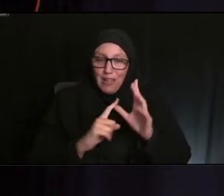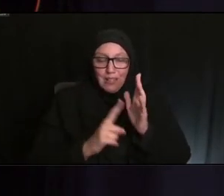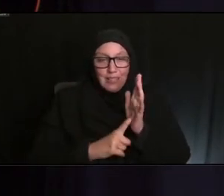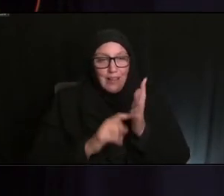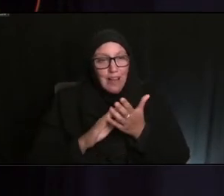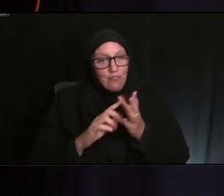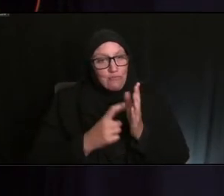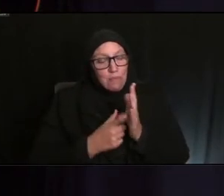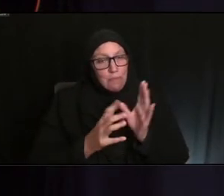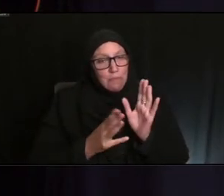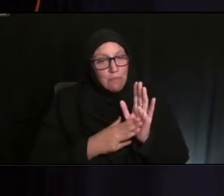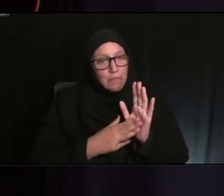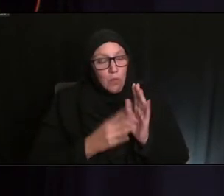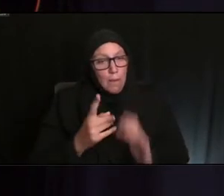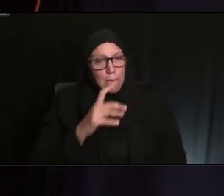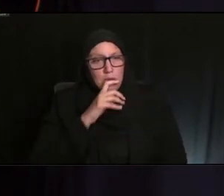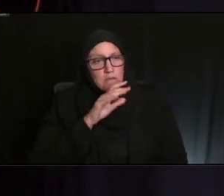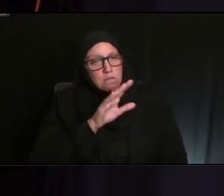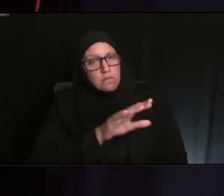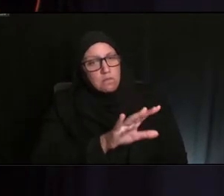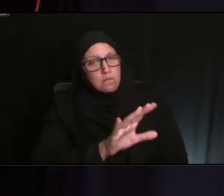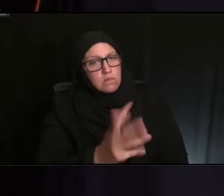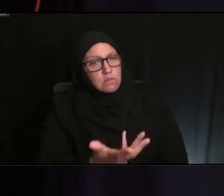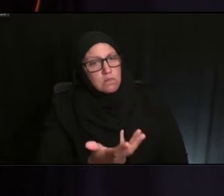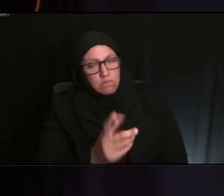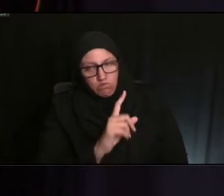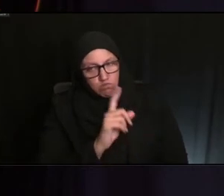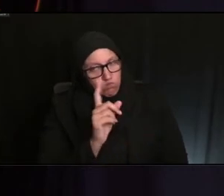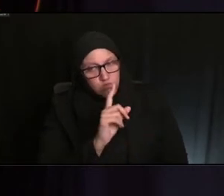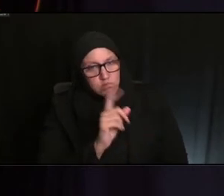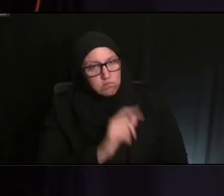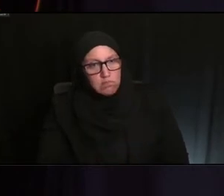me, one of the guards, and said, "You can't do this.